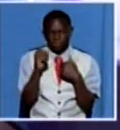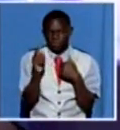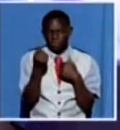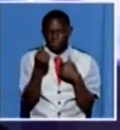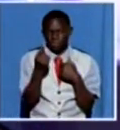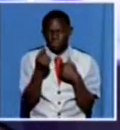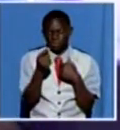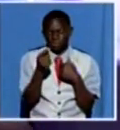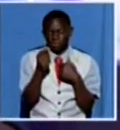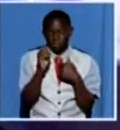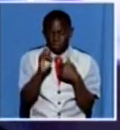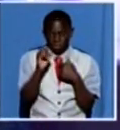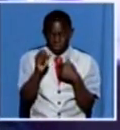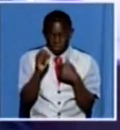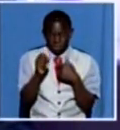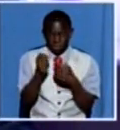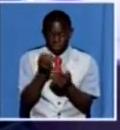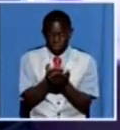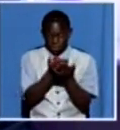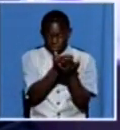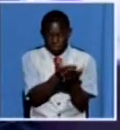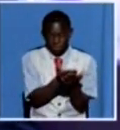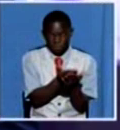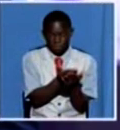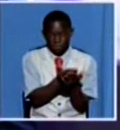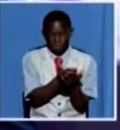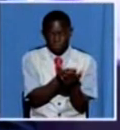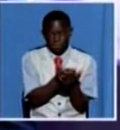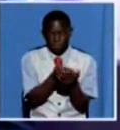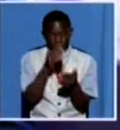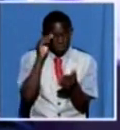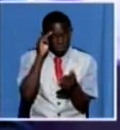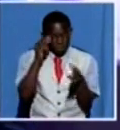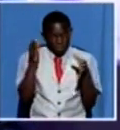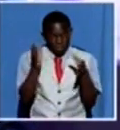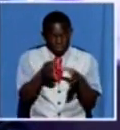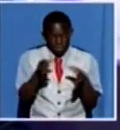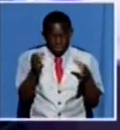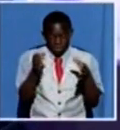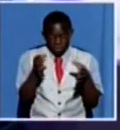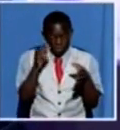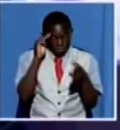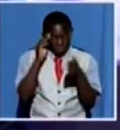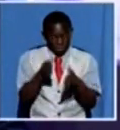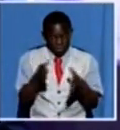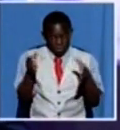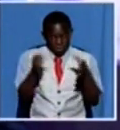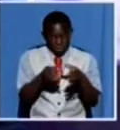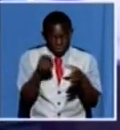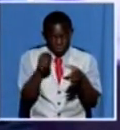the ISM. And then later, the Council of Ministers, the PPP Council, gave a conditional